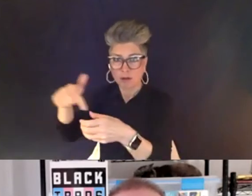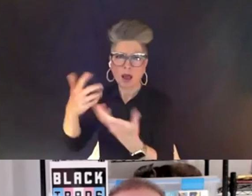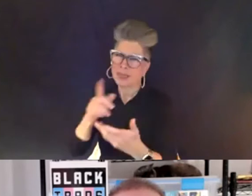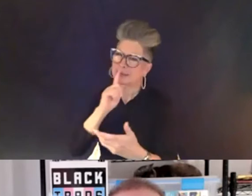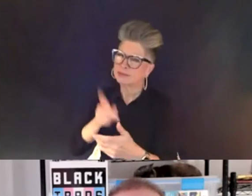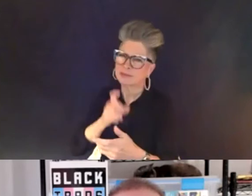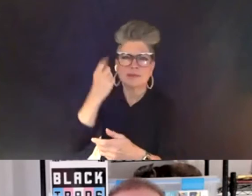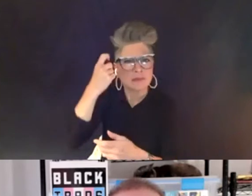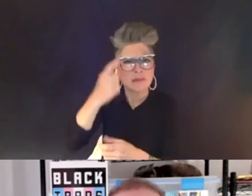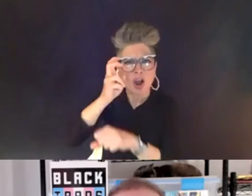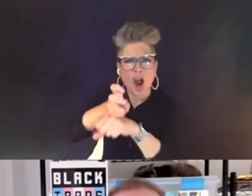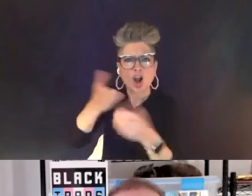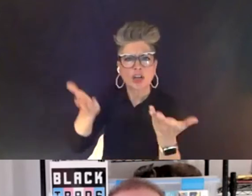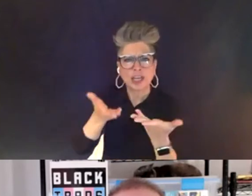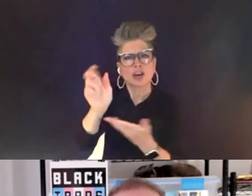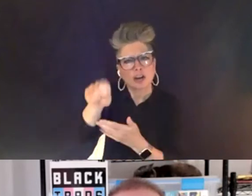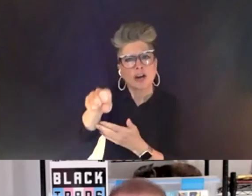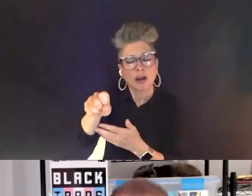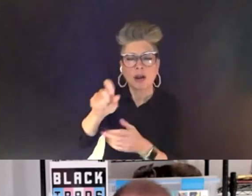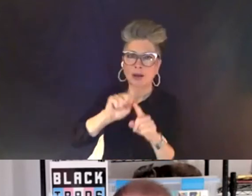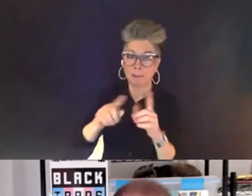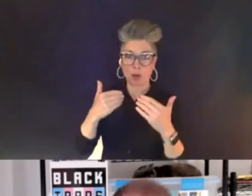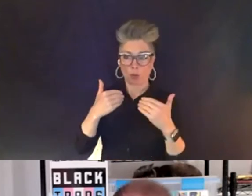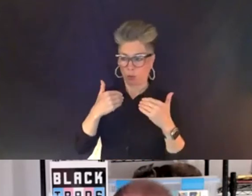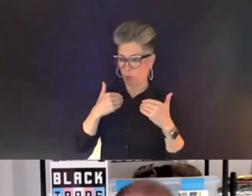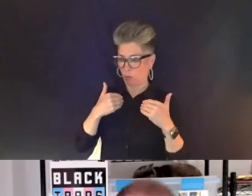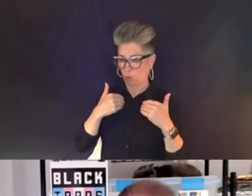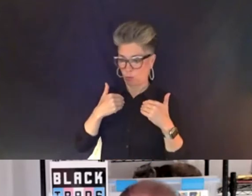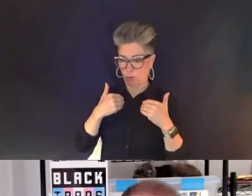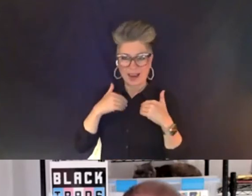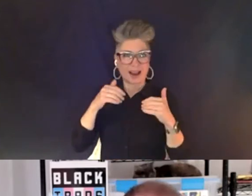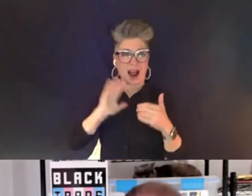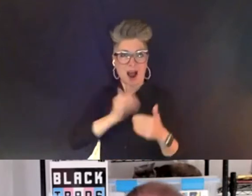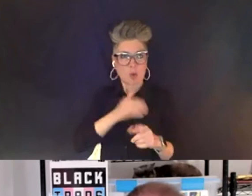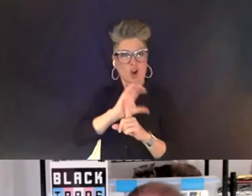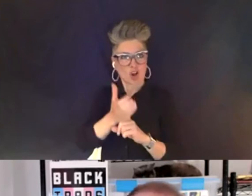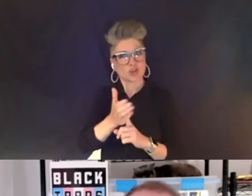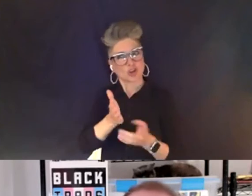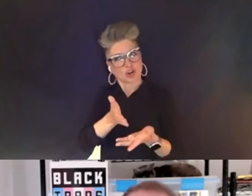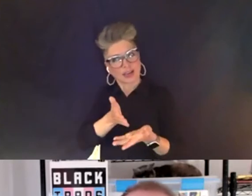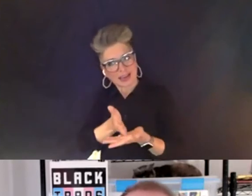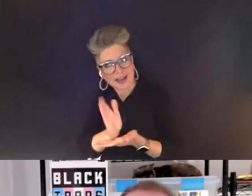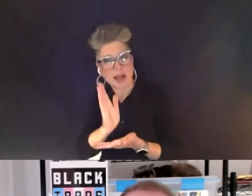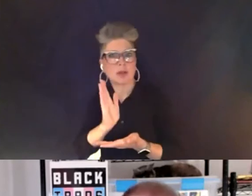it has, but we have certain tools just innately in our culture and in our society.